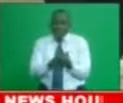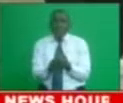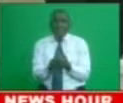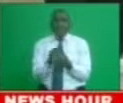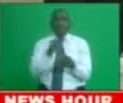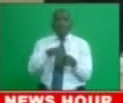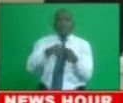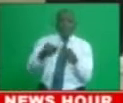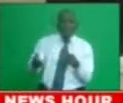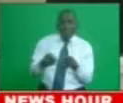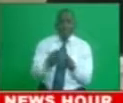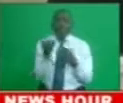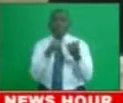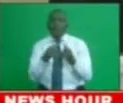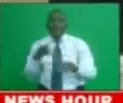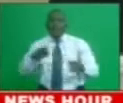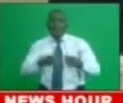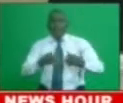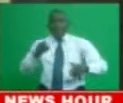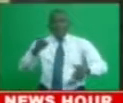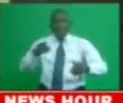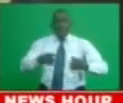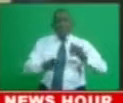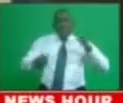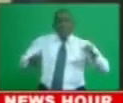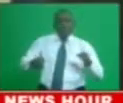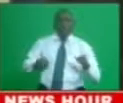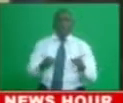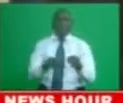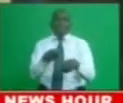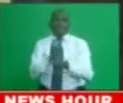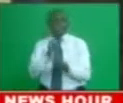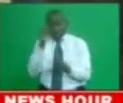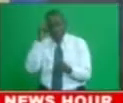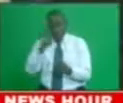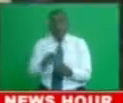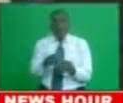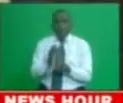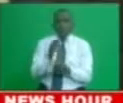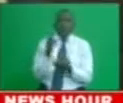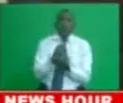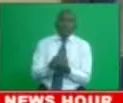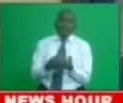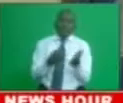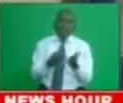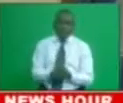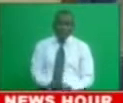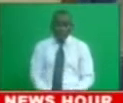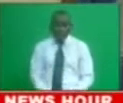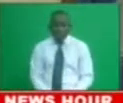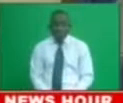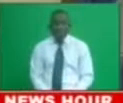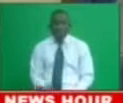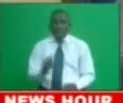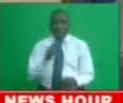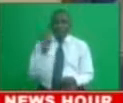malfeasance uncovered under judgment days and said the state will enforce the white paper issued on it. The commissioner's report